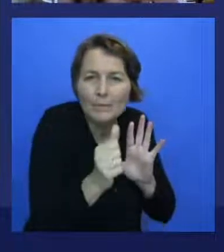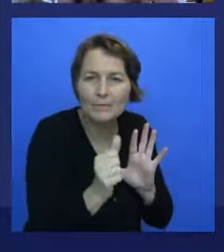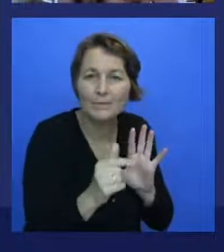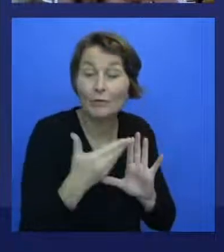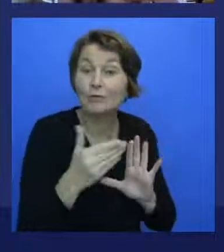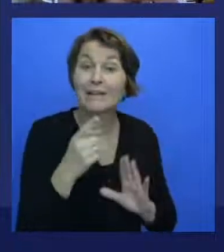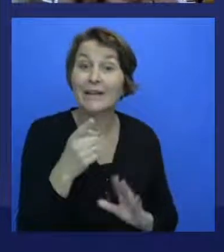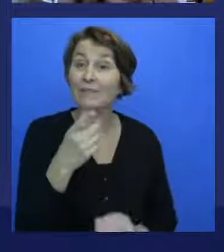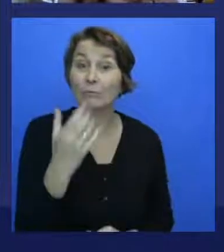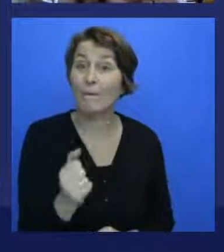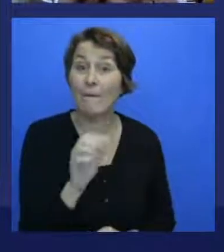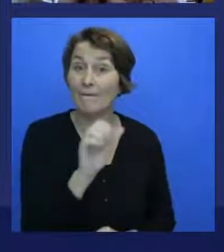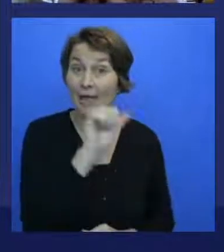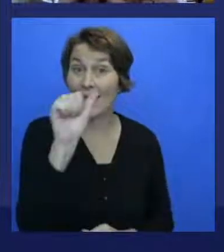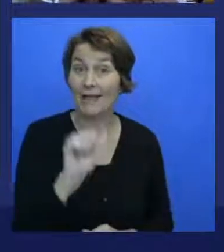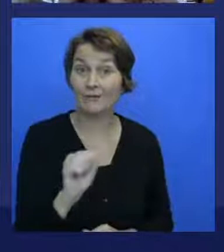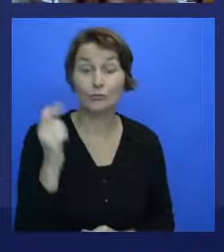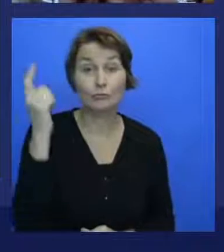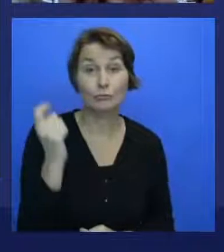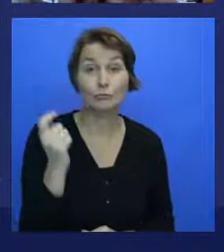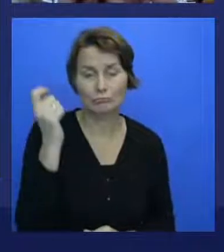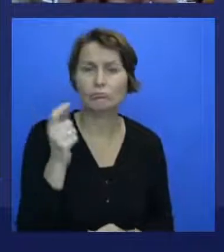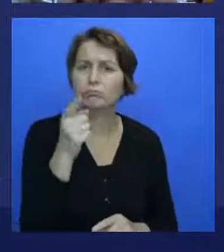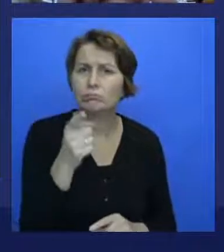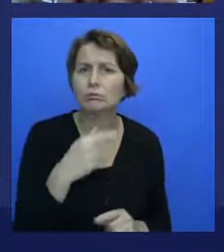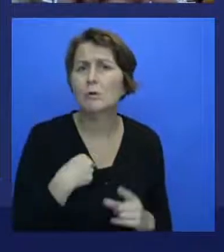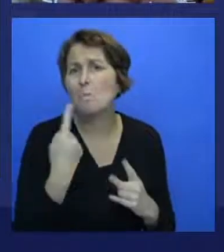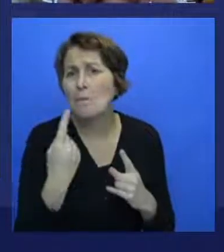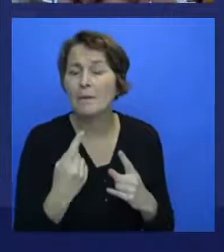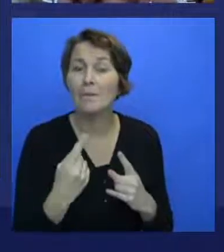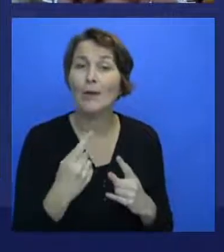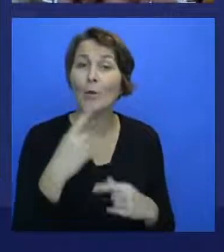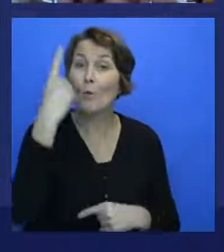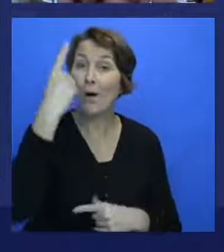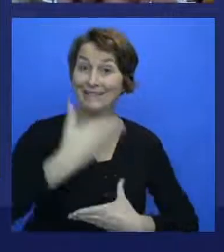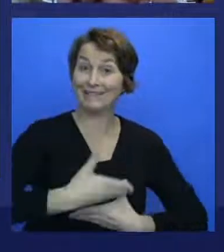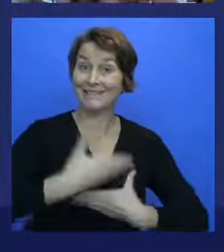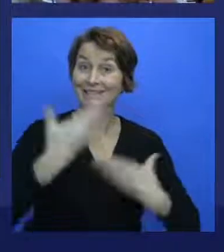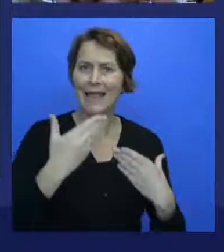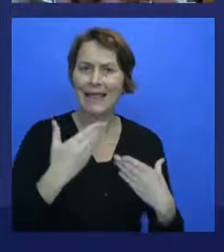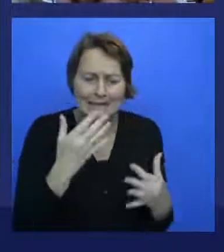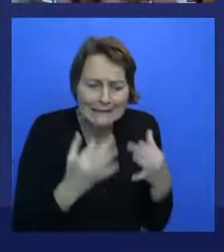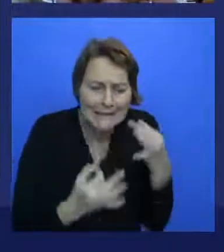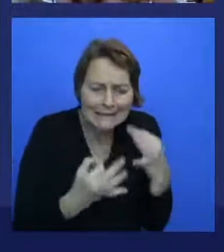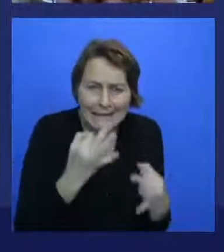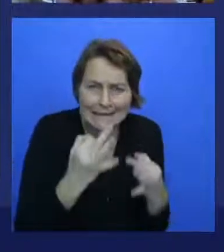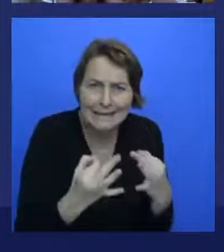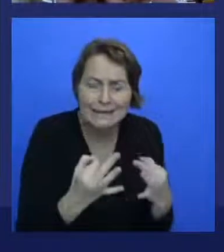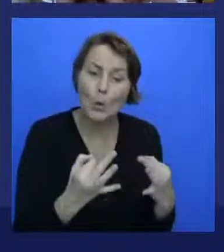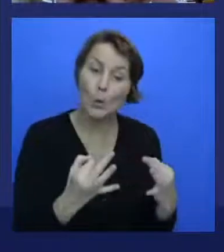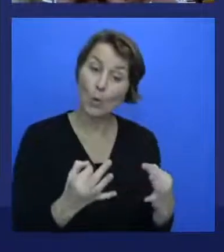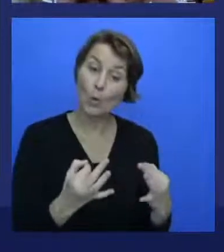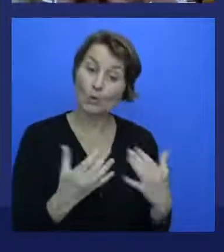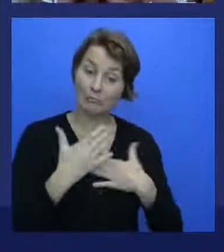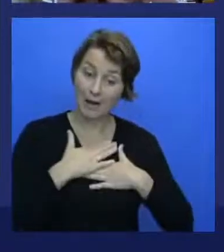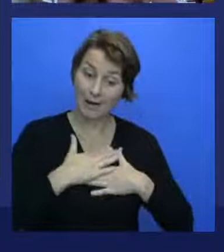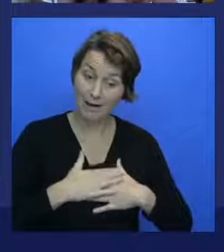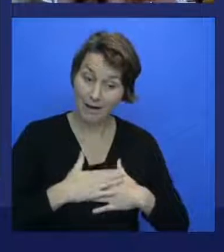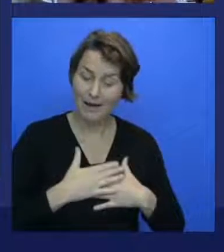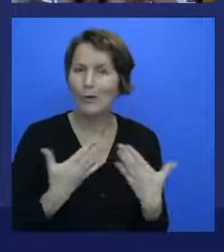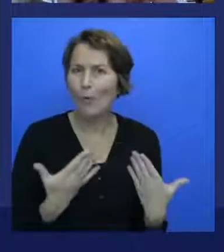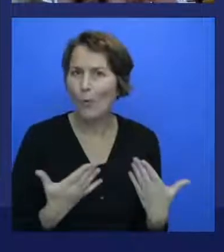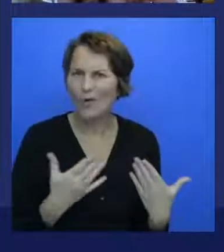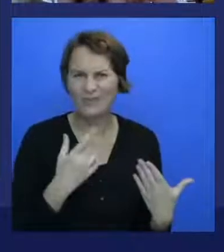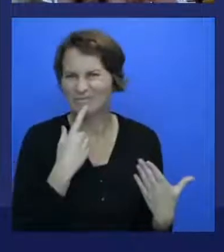can have 7-day trial there just to check it out and see if it works for you or it